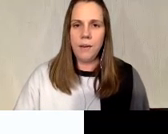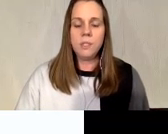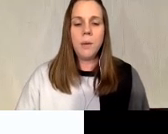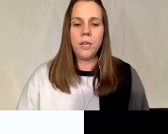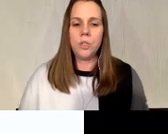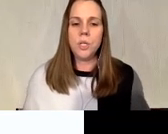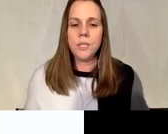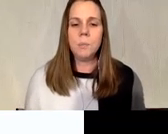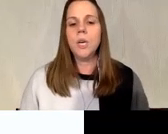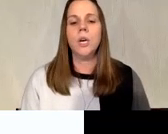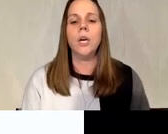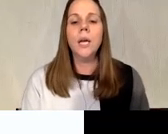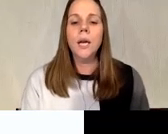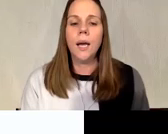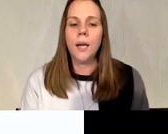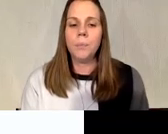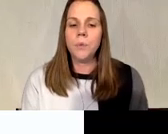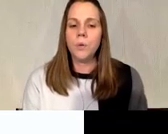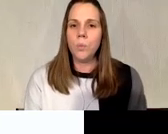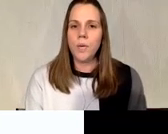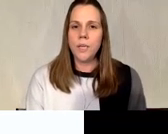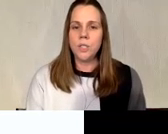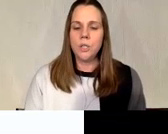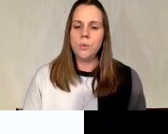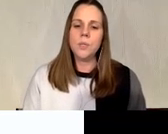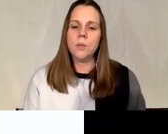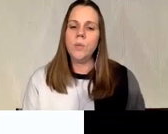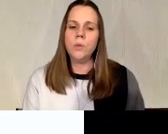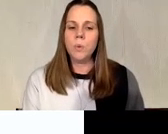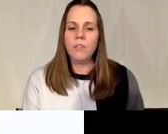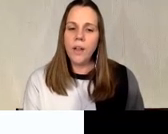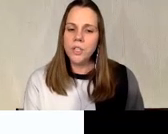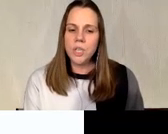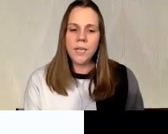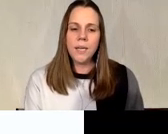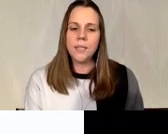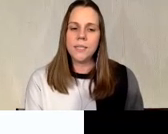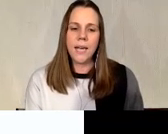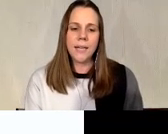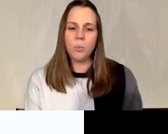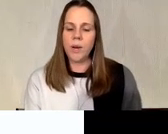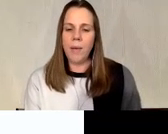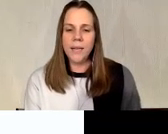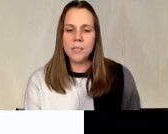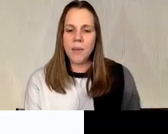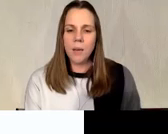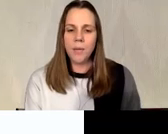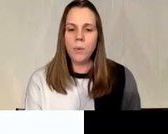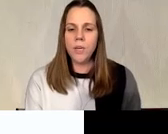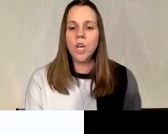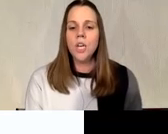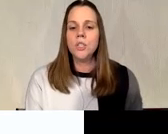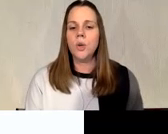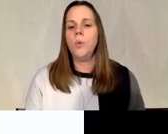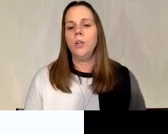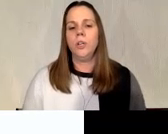a native Spanish speaker. We use morphology, syntax, and pragmatics to make up